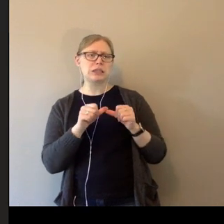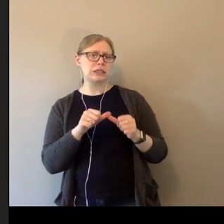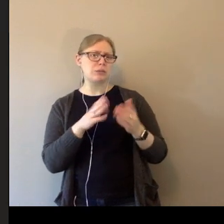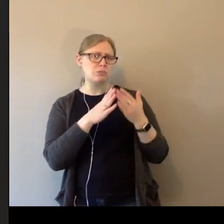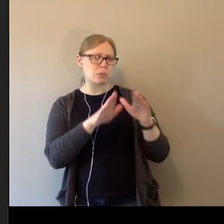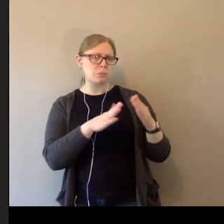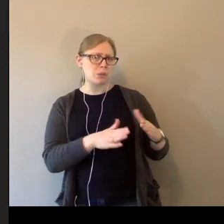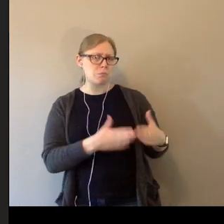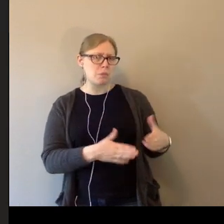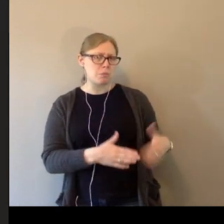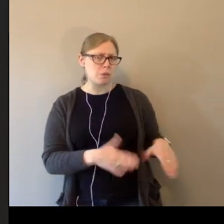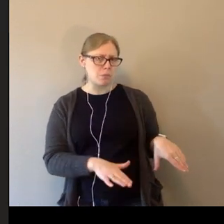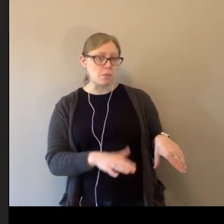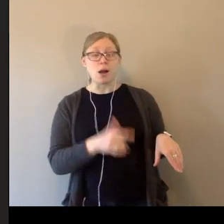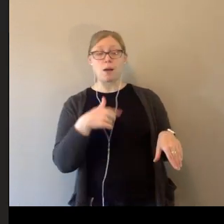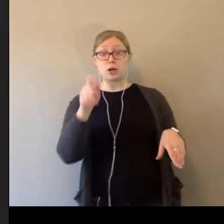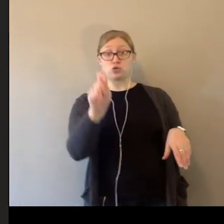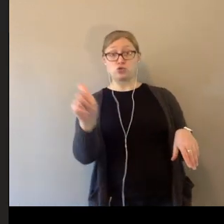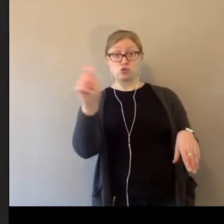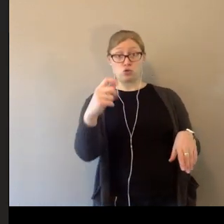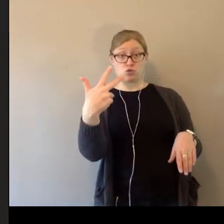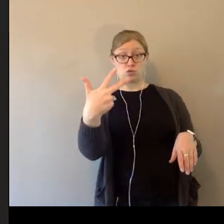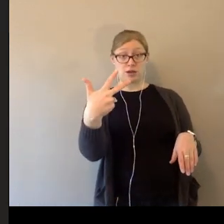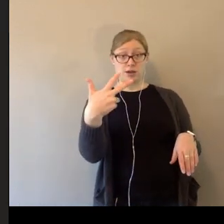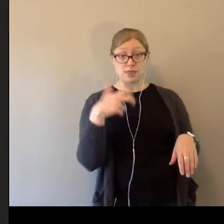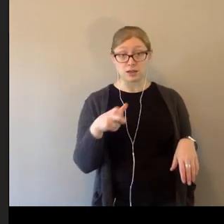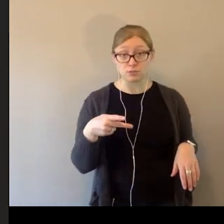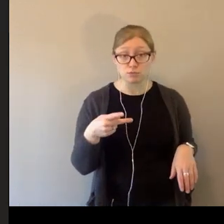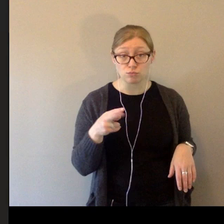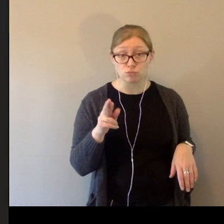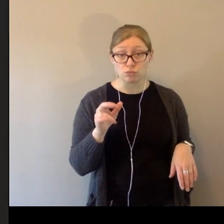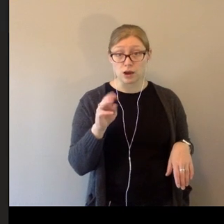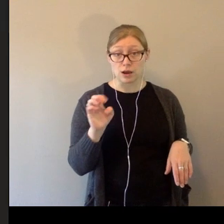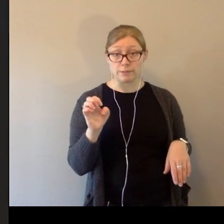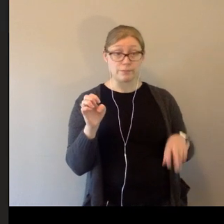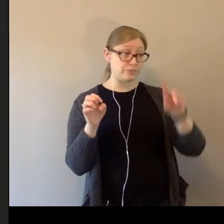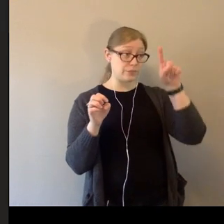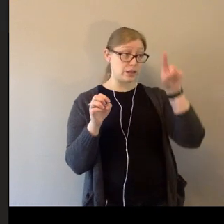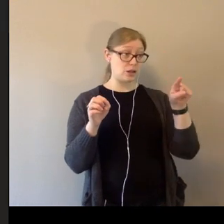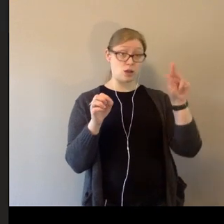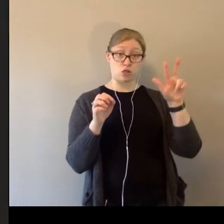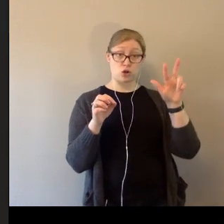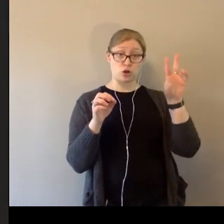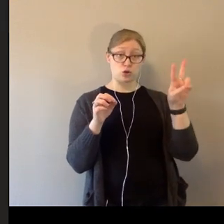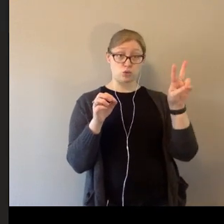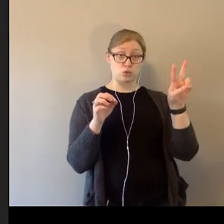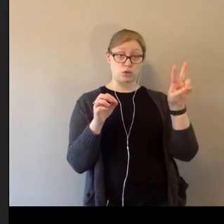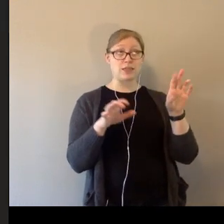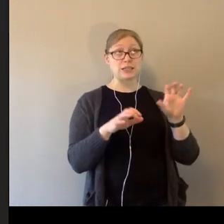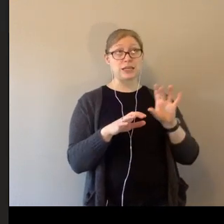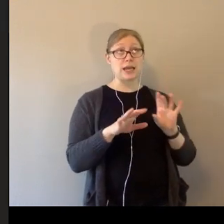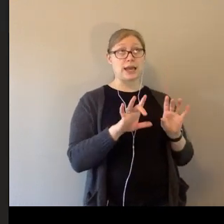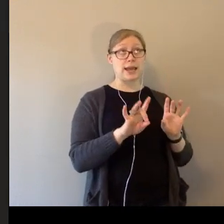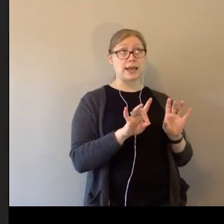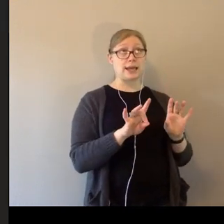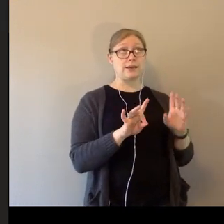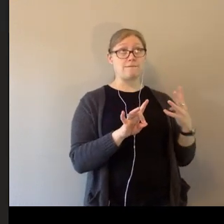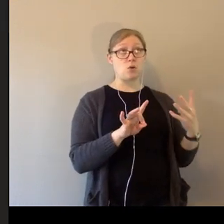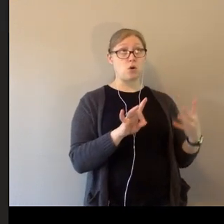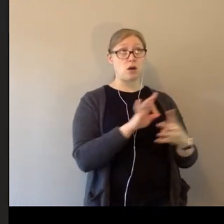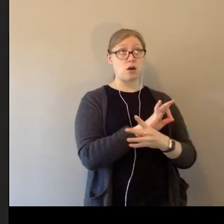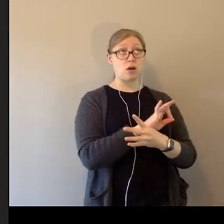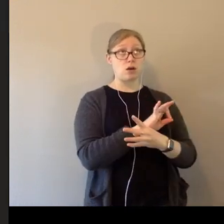because that's a prime number. And 32, well, that's 8 times 4. So I'm going to do 4 times